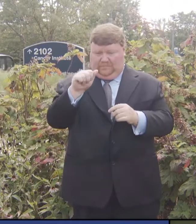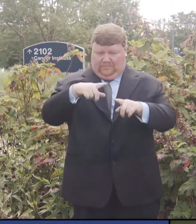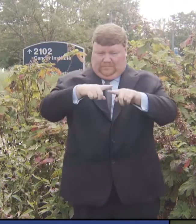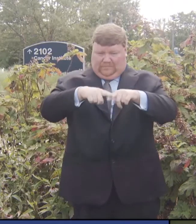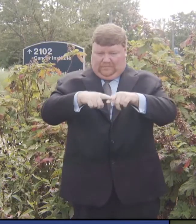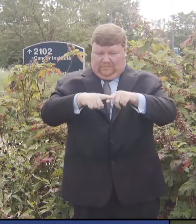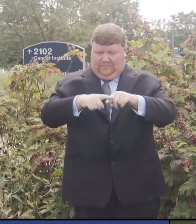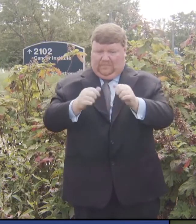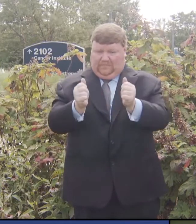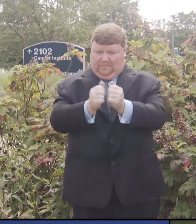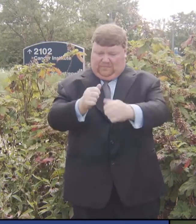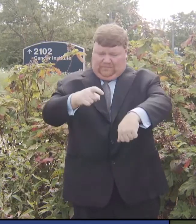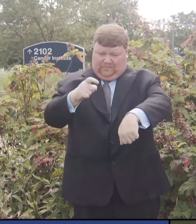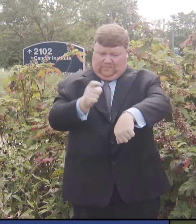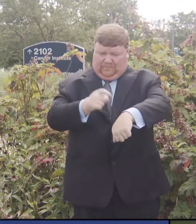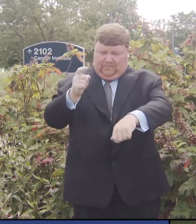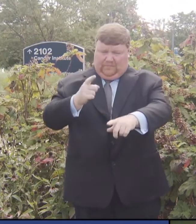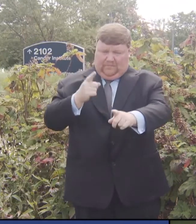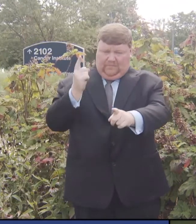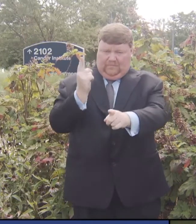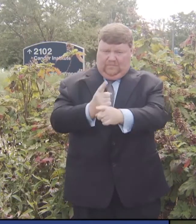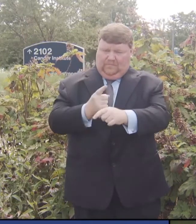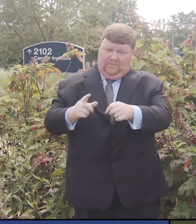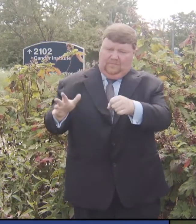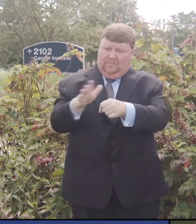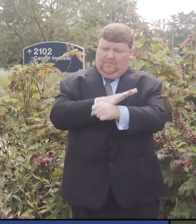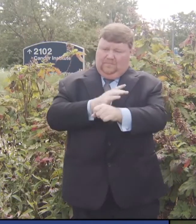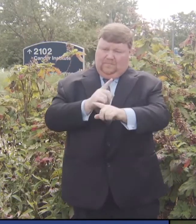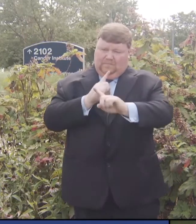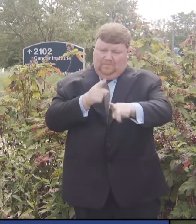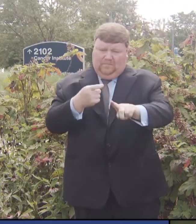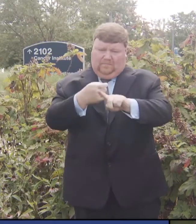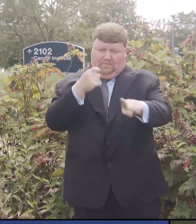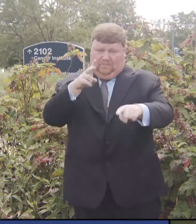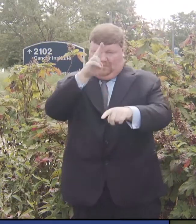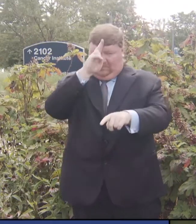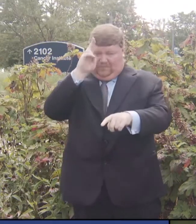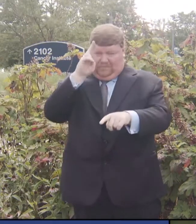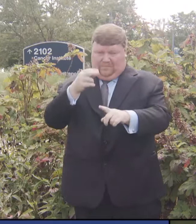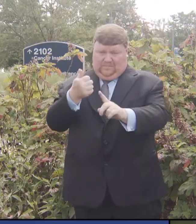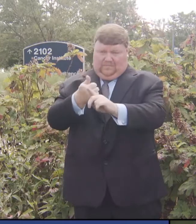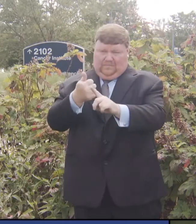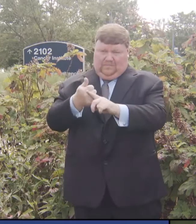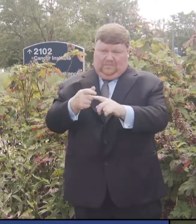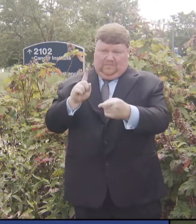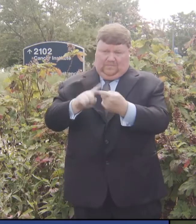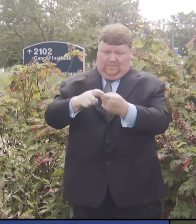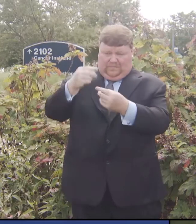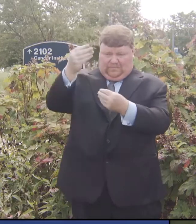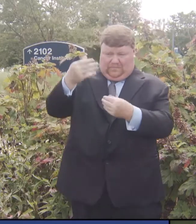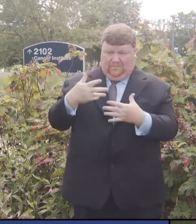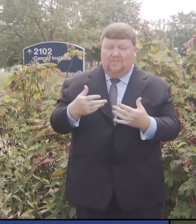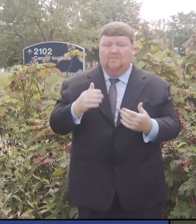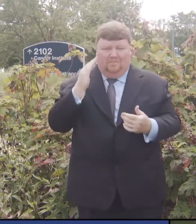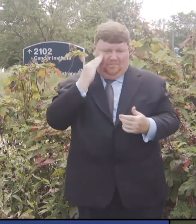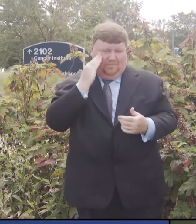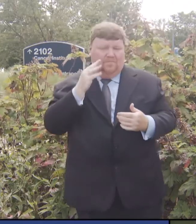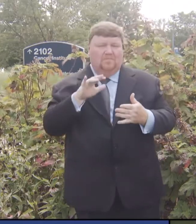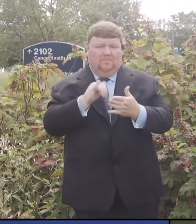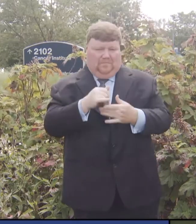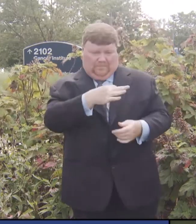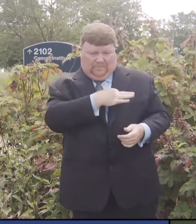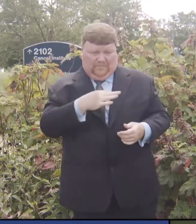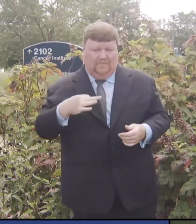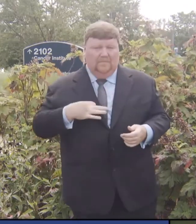on timely, accurate, and complete reporting by hospitals. We know that hospital resources and